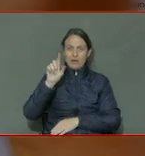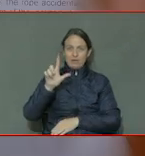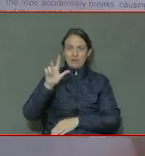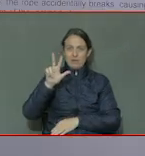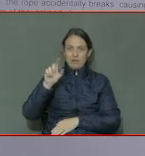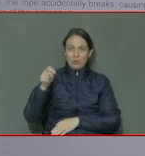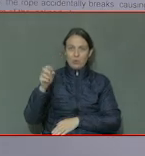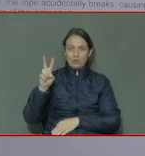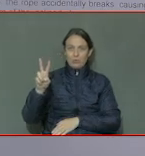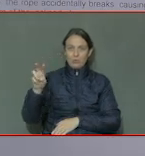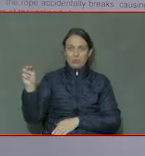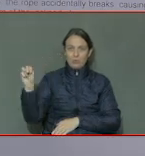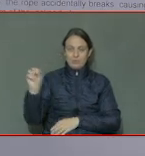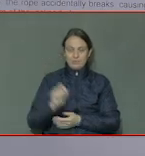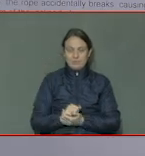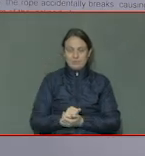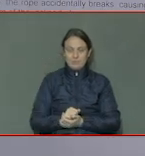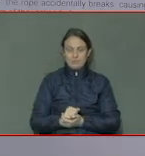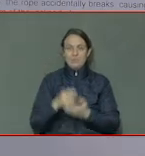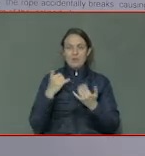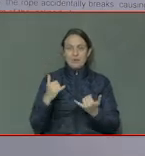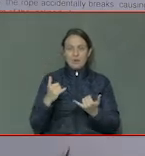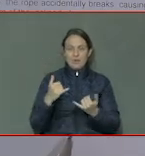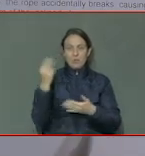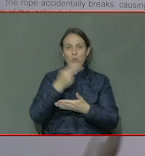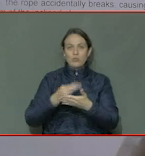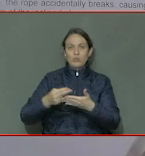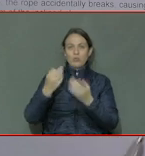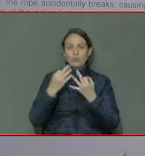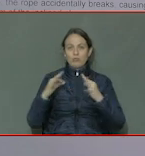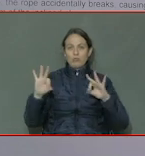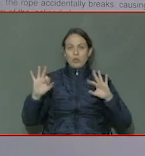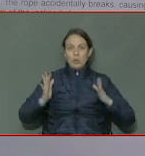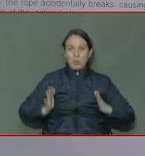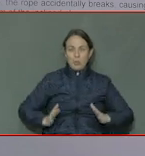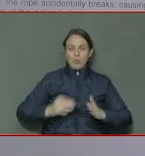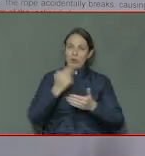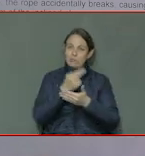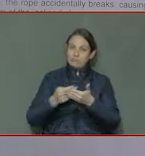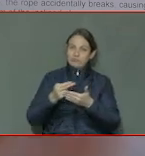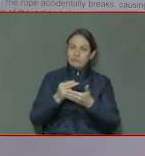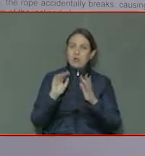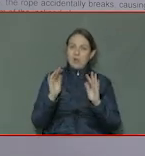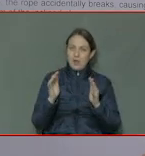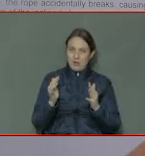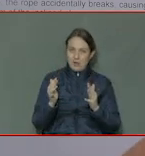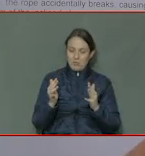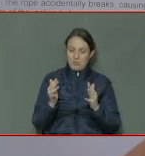178,22 Newton. Draw a labeled free body diagram for the box as it moves up the